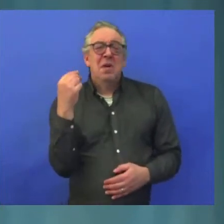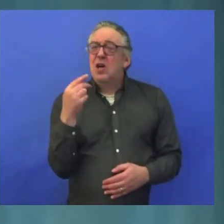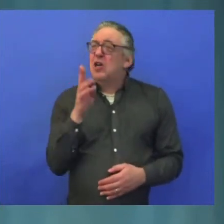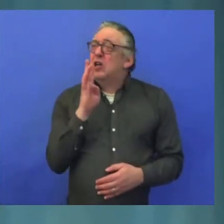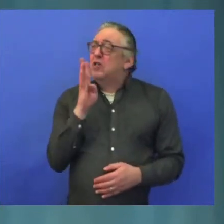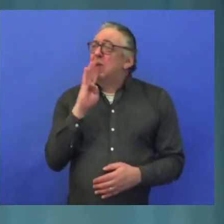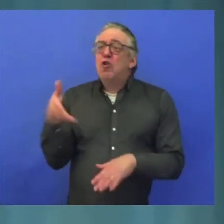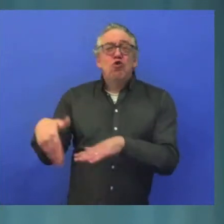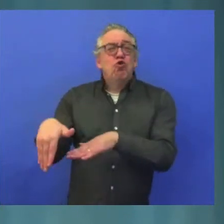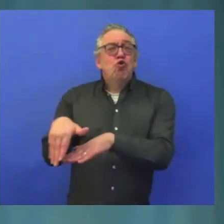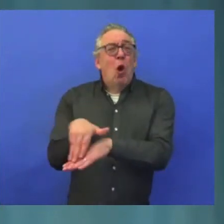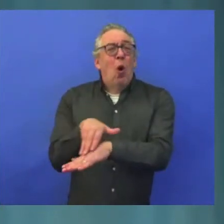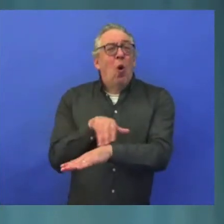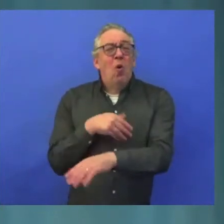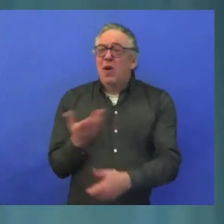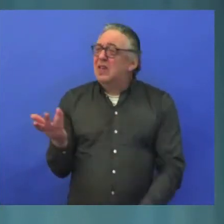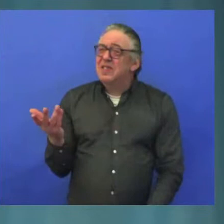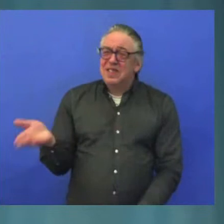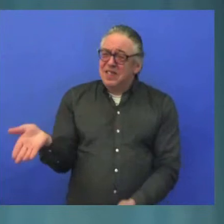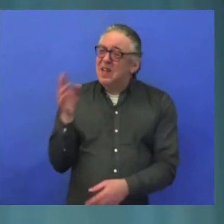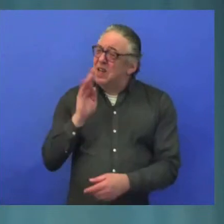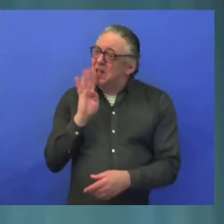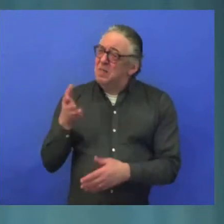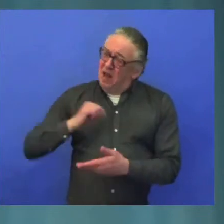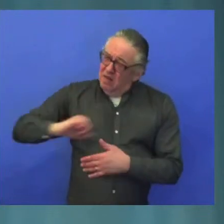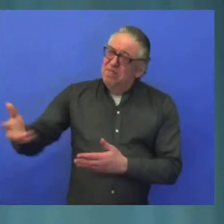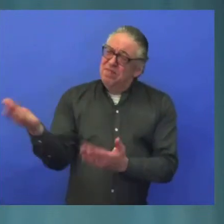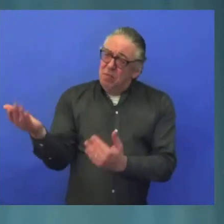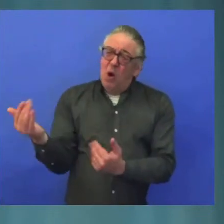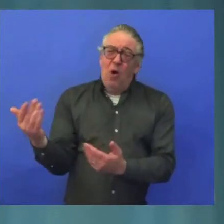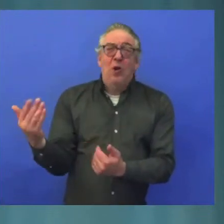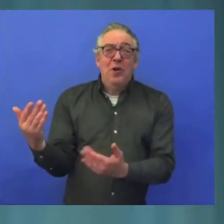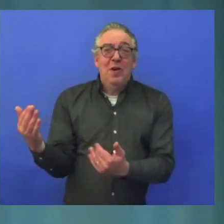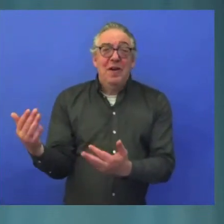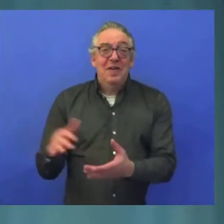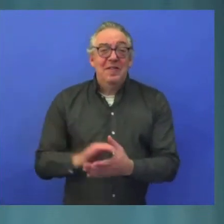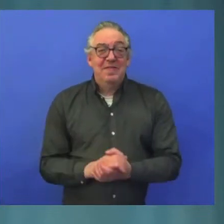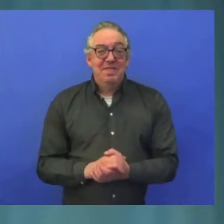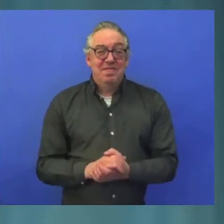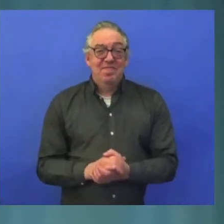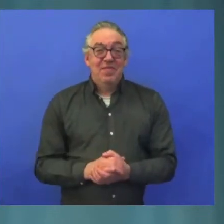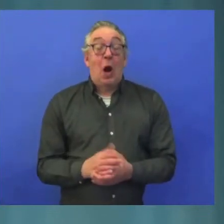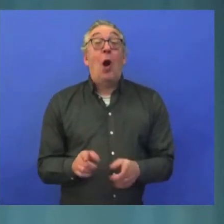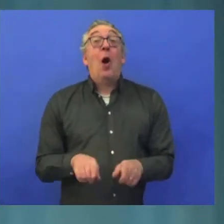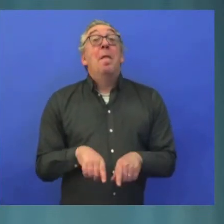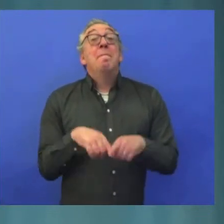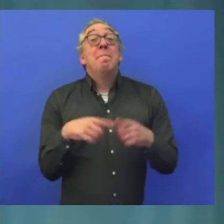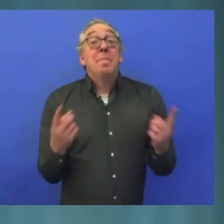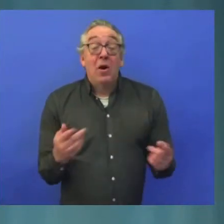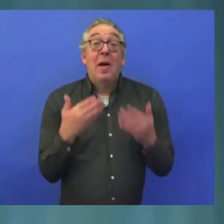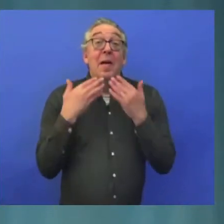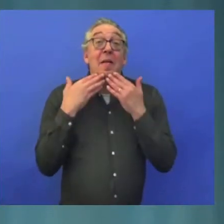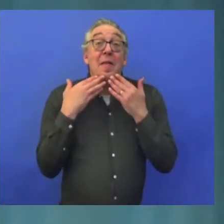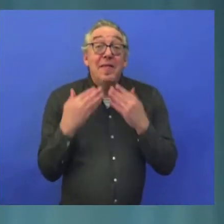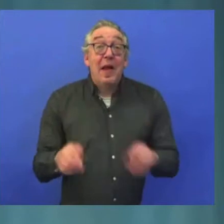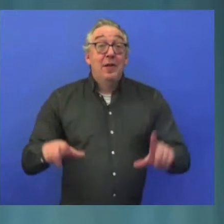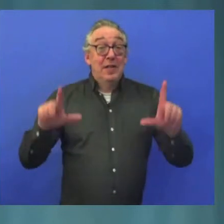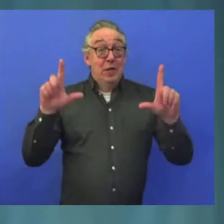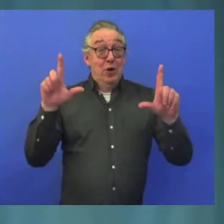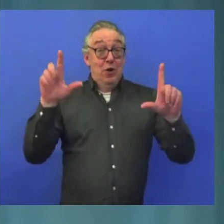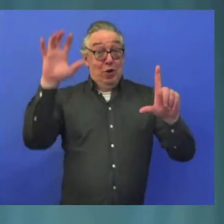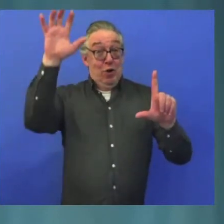me to really learn big content very fast. And that shows me